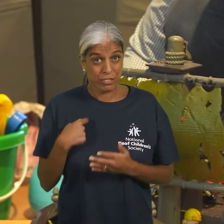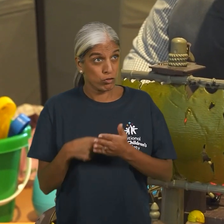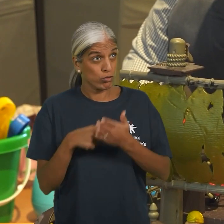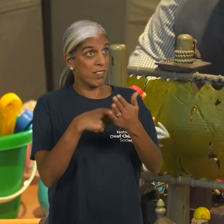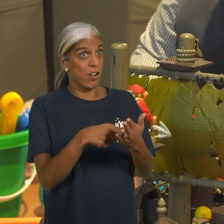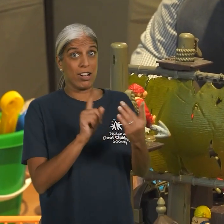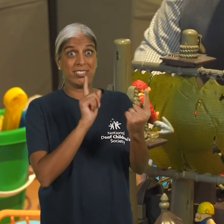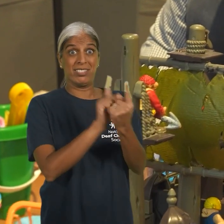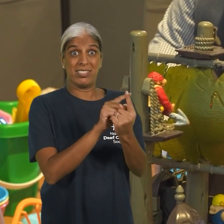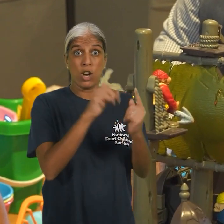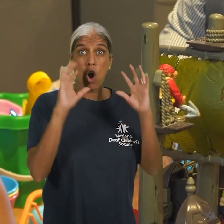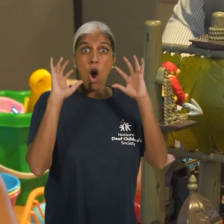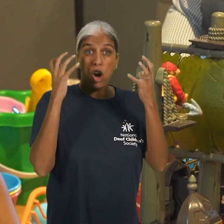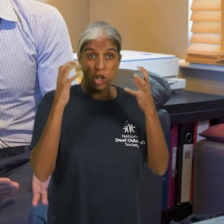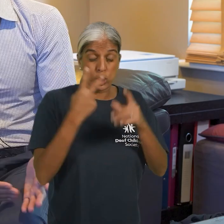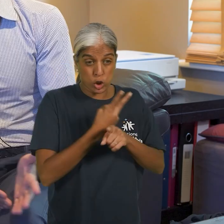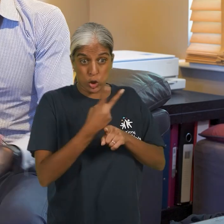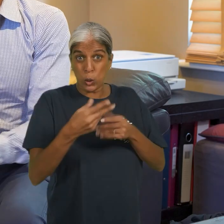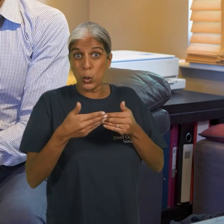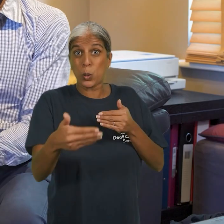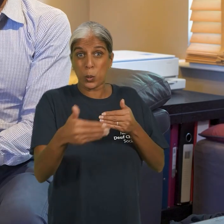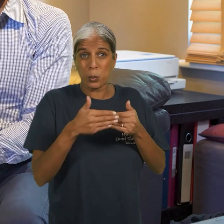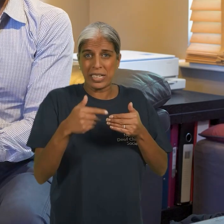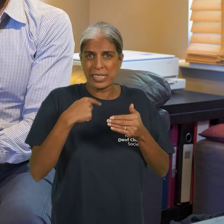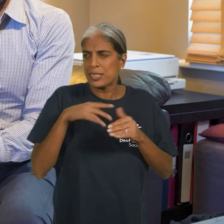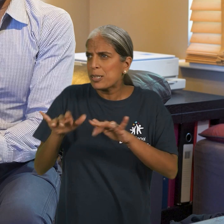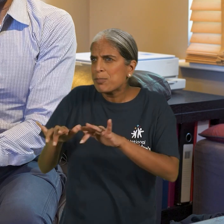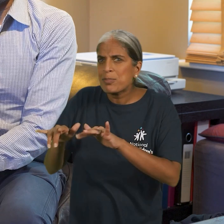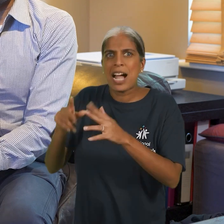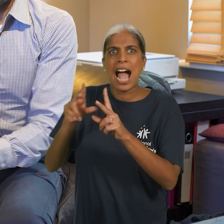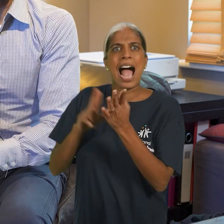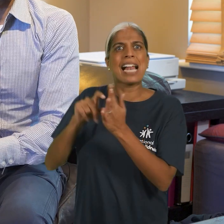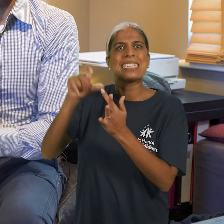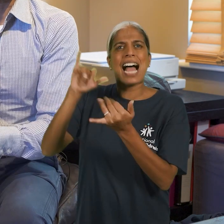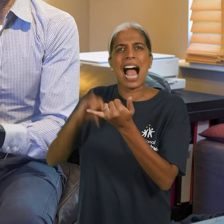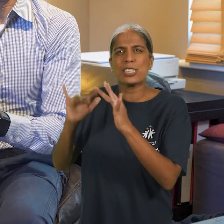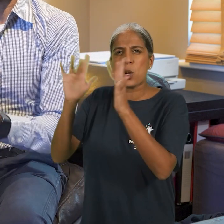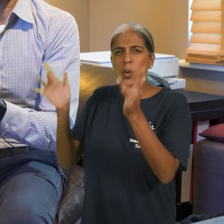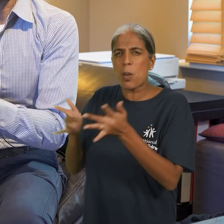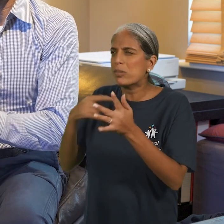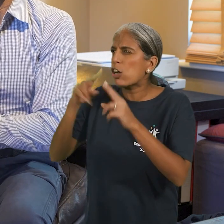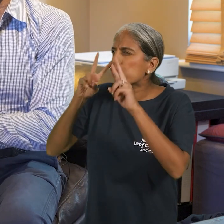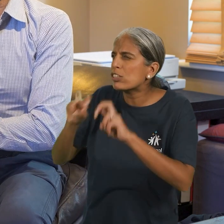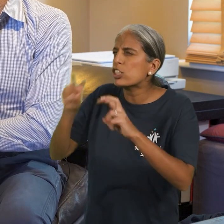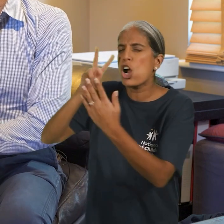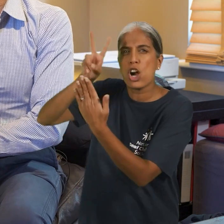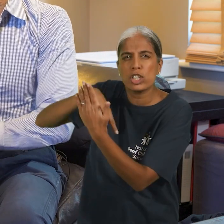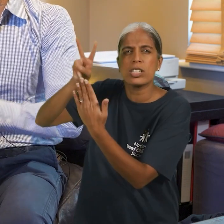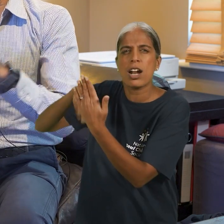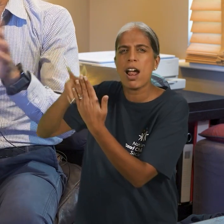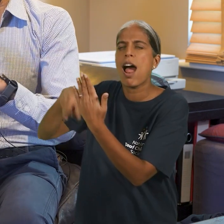really started. And between us getting referred to the audiologist, the 2-week period, I did a lot of research on NDCS's